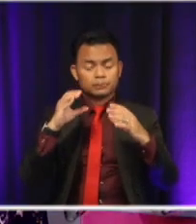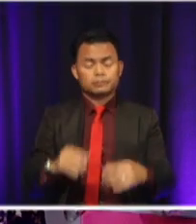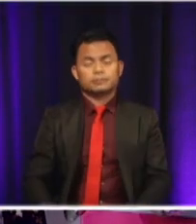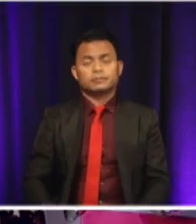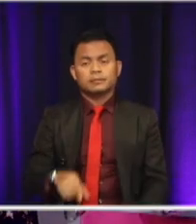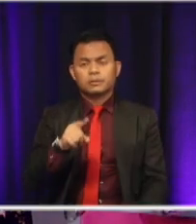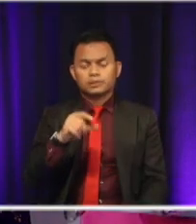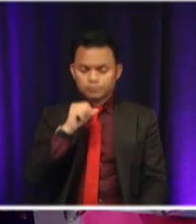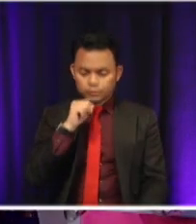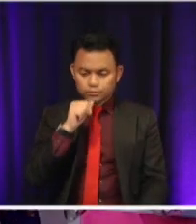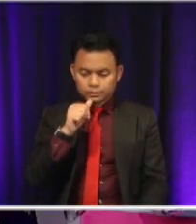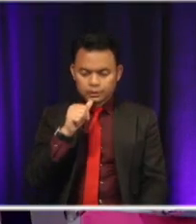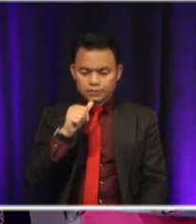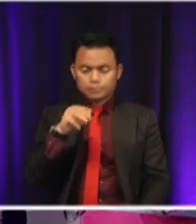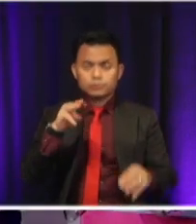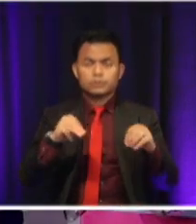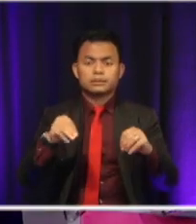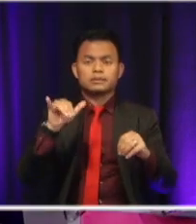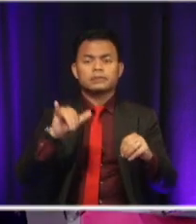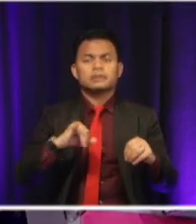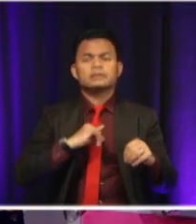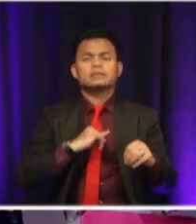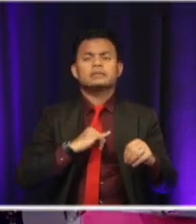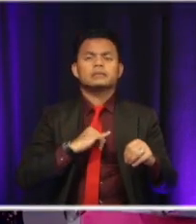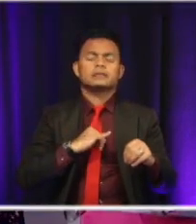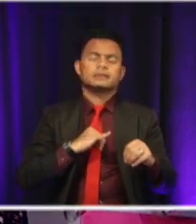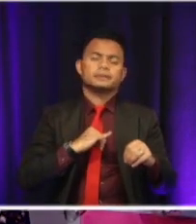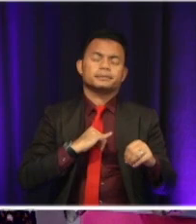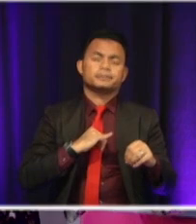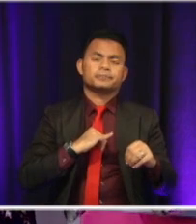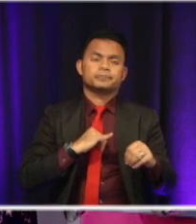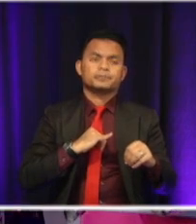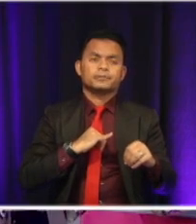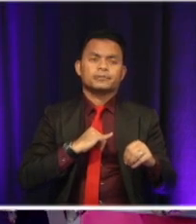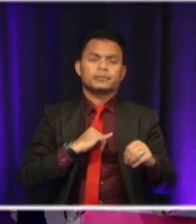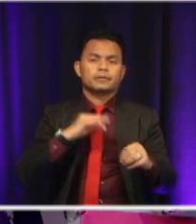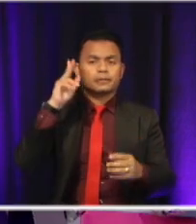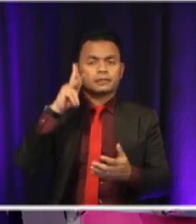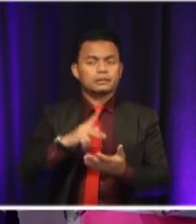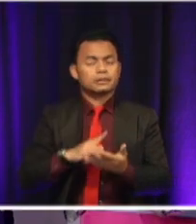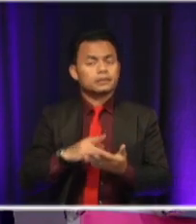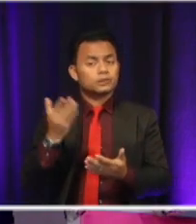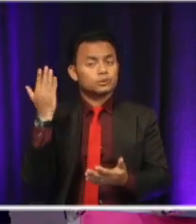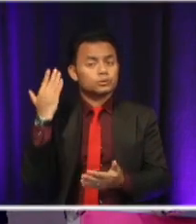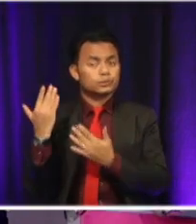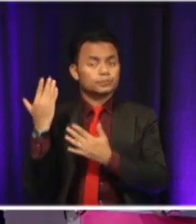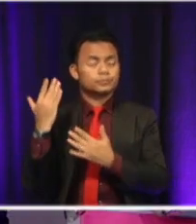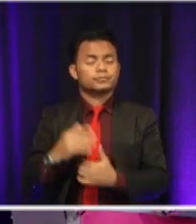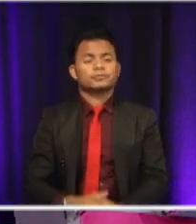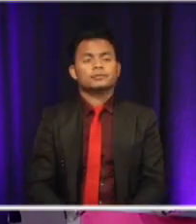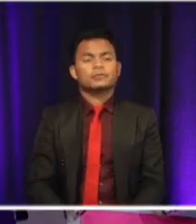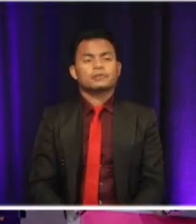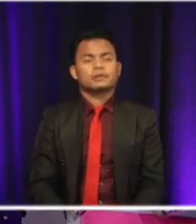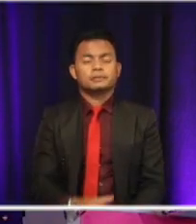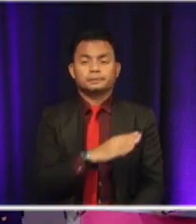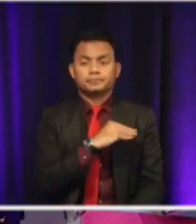What does Miss Kenyon feel? How does Miss Kenyon feel about Charlie at this moment in the play? And that